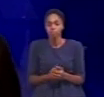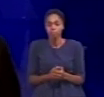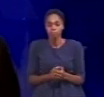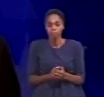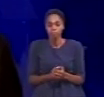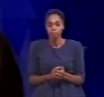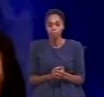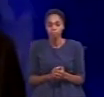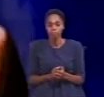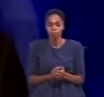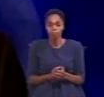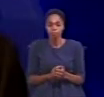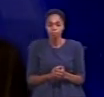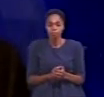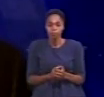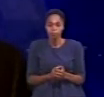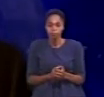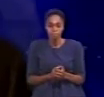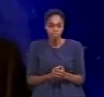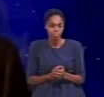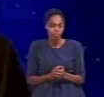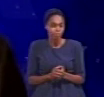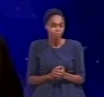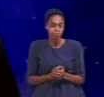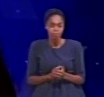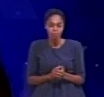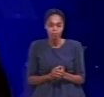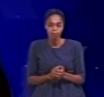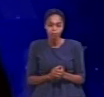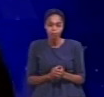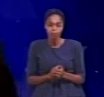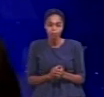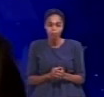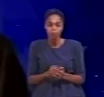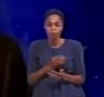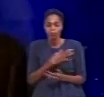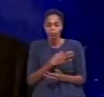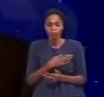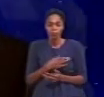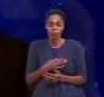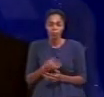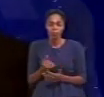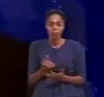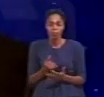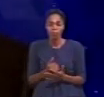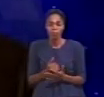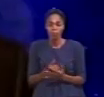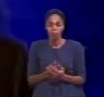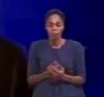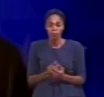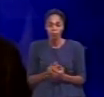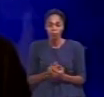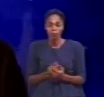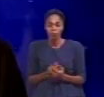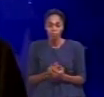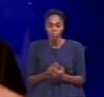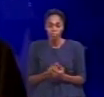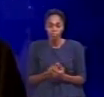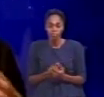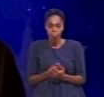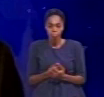to a great God who does all things well. At that well, Christ quenched her thirst with the waters